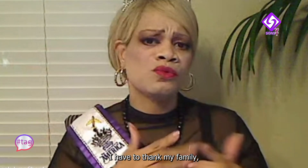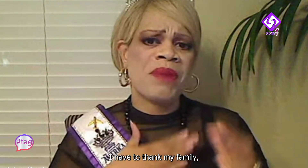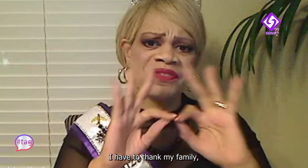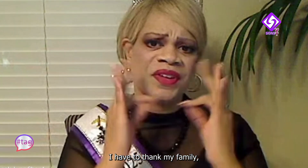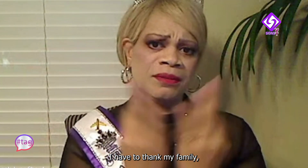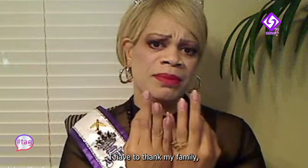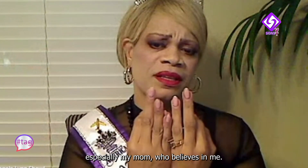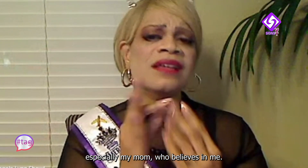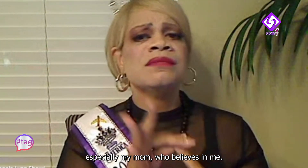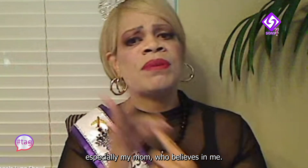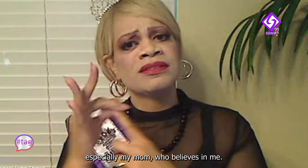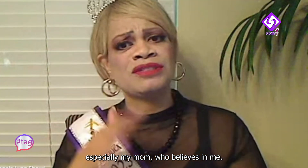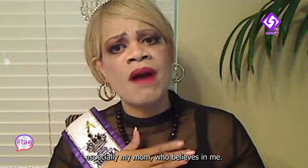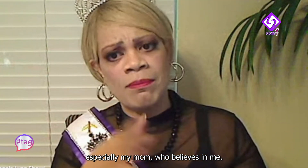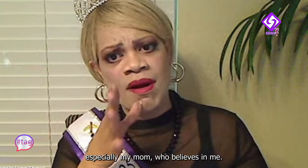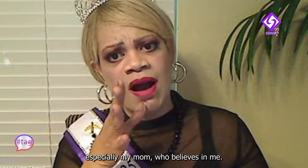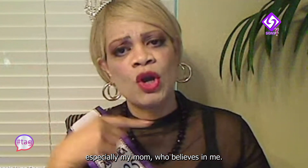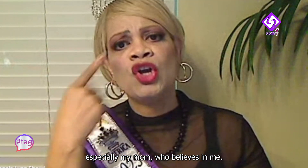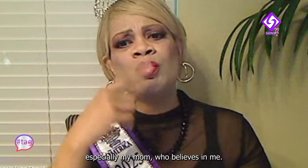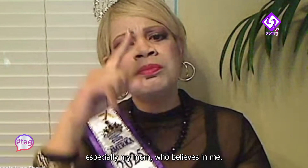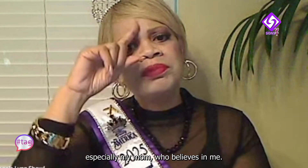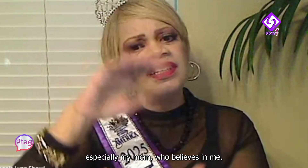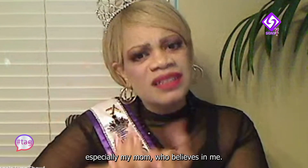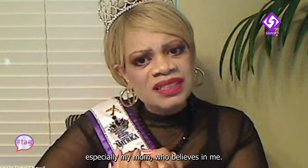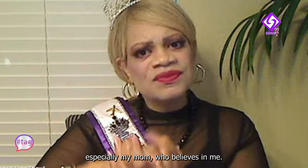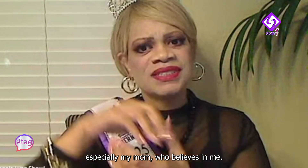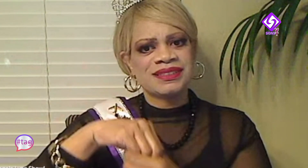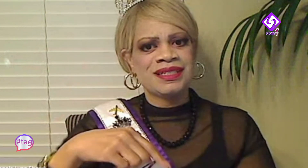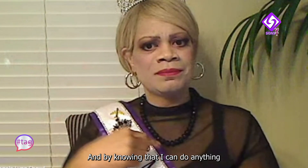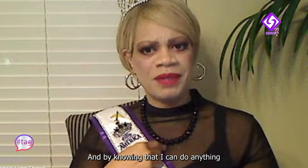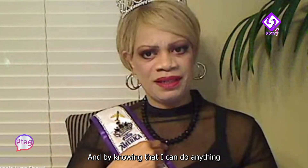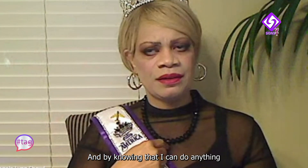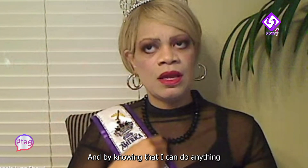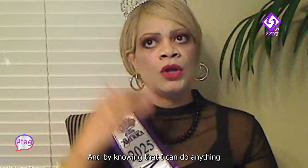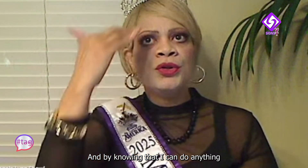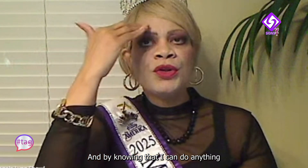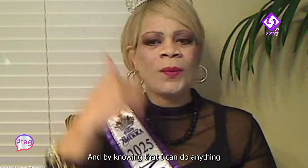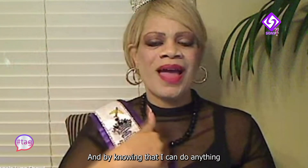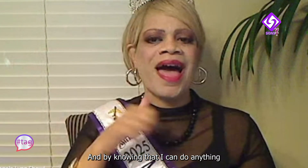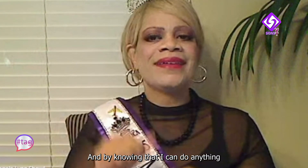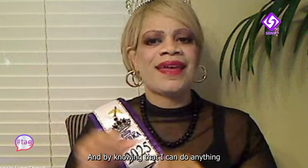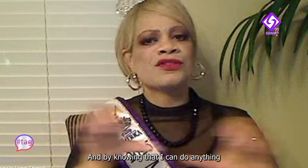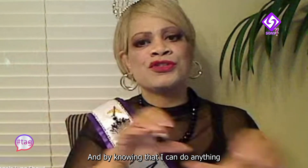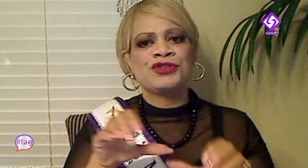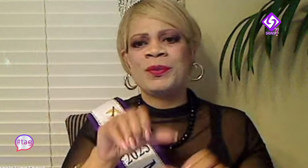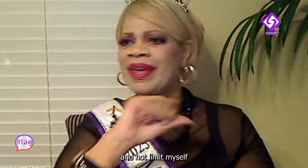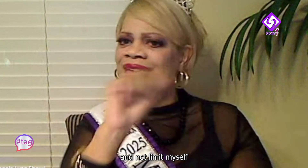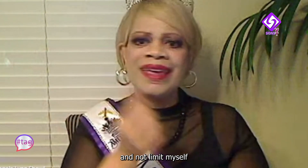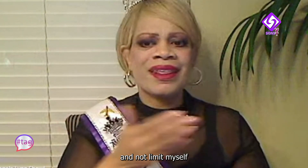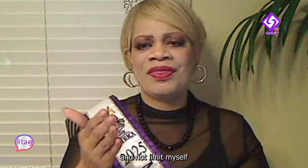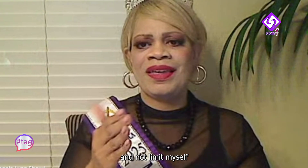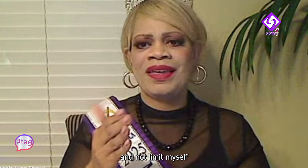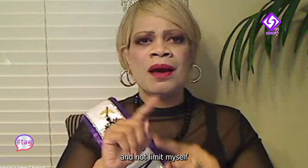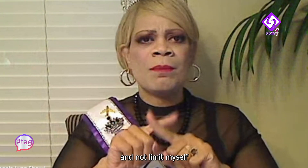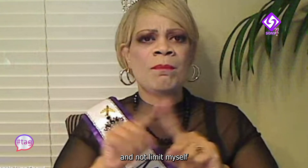have to thank my family, especially my mom, who believes in me, and by knowing that I can do anything and